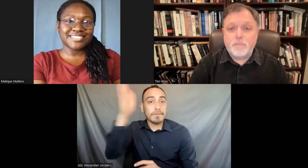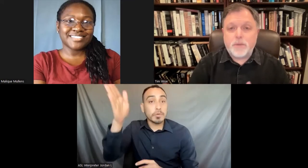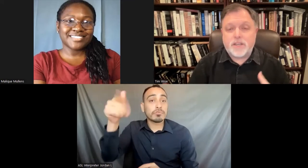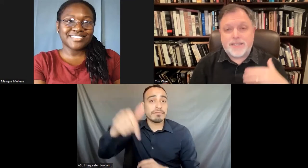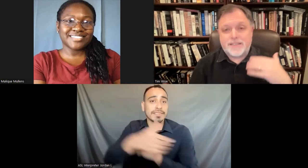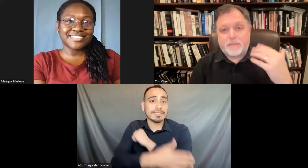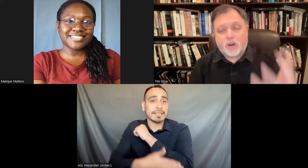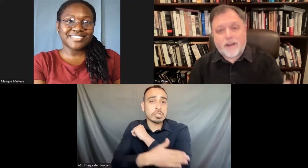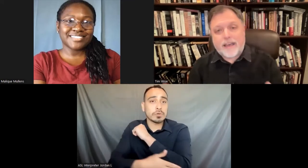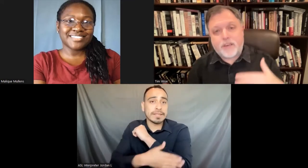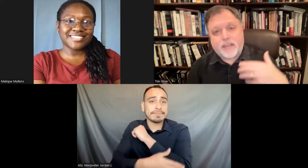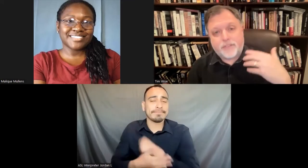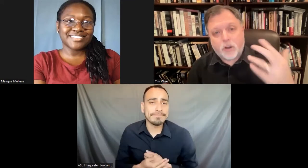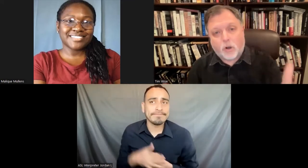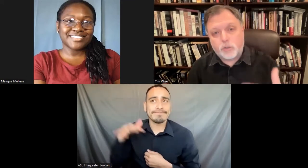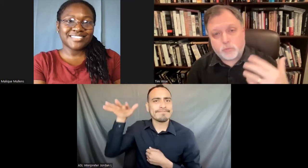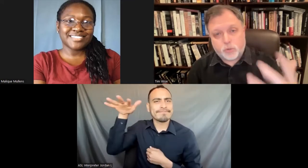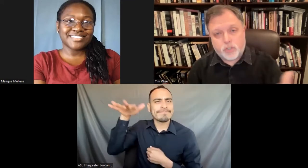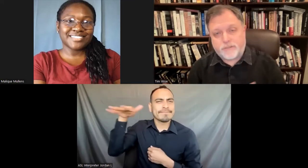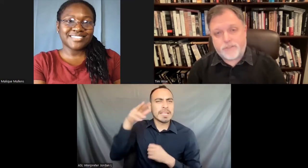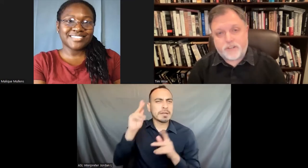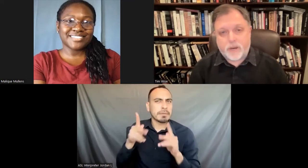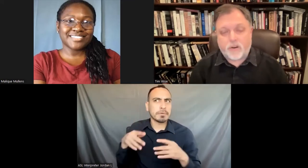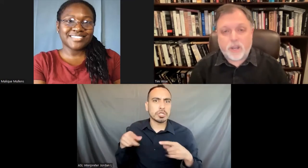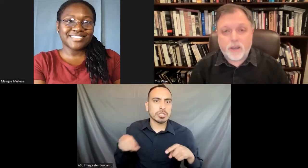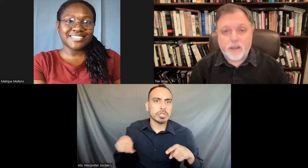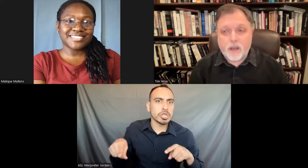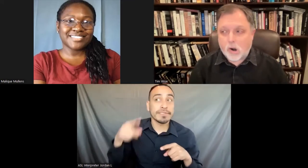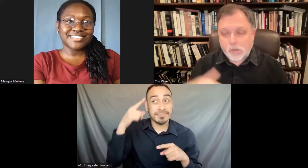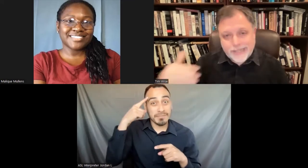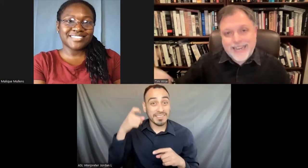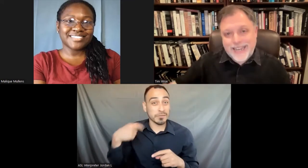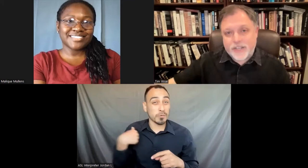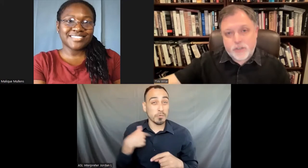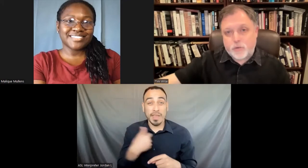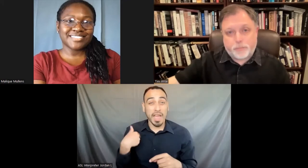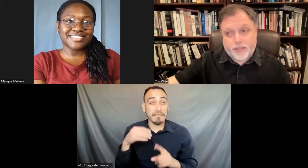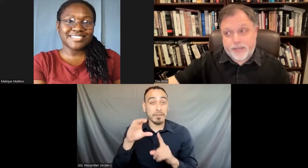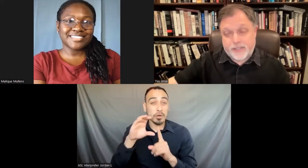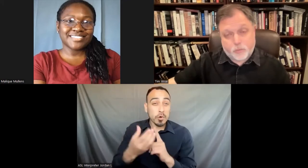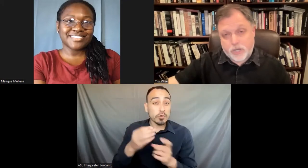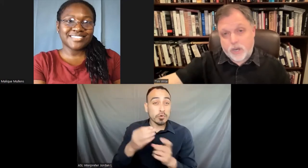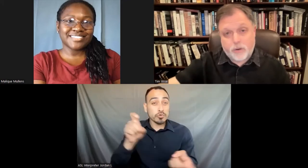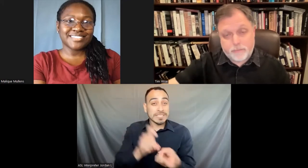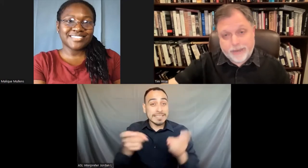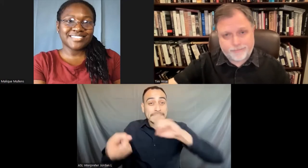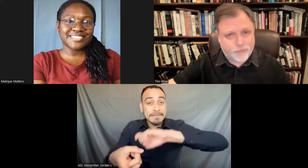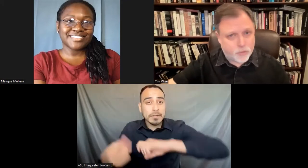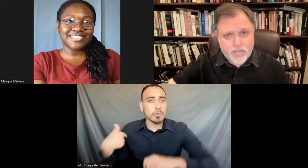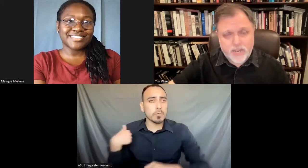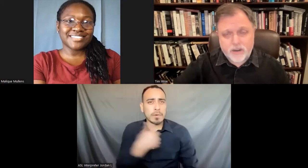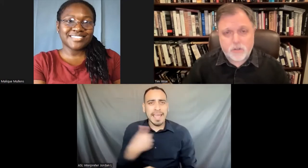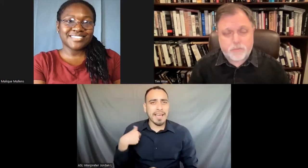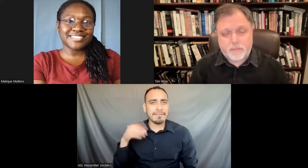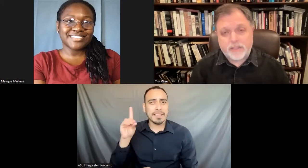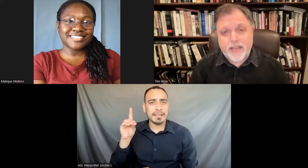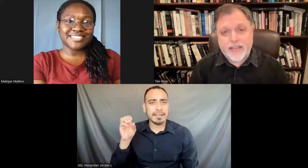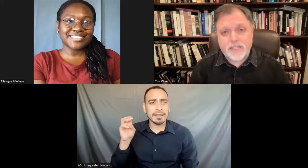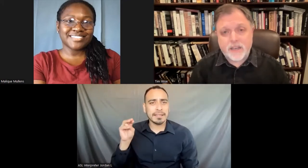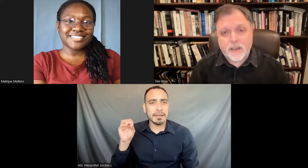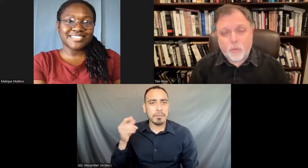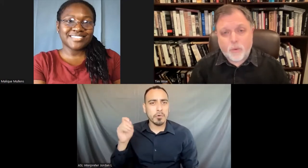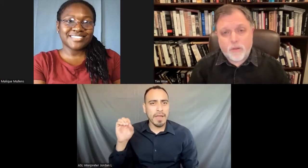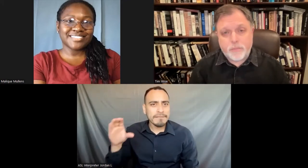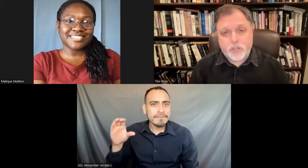nervous because the demographic and the cultural shifts in America are leading us to a place, as we know, in about 20 years, maybe